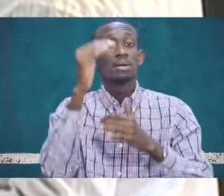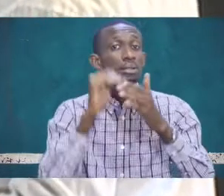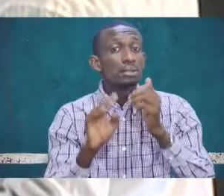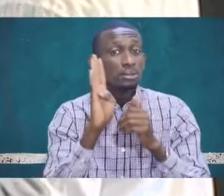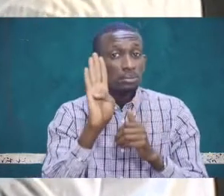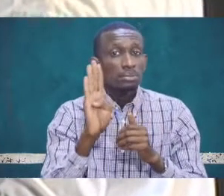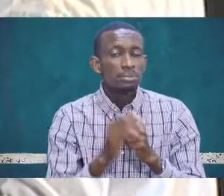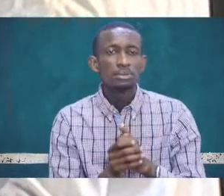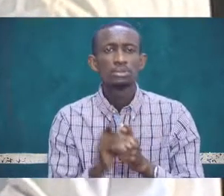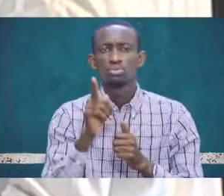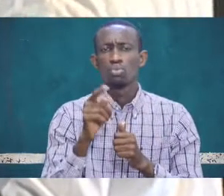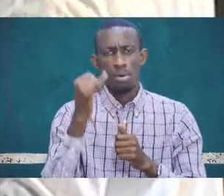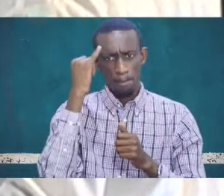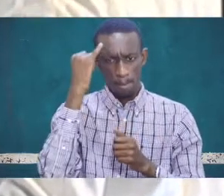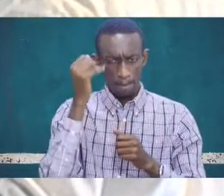Suggest